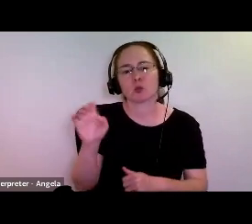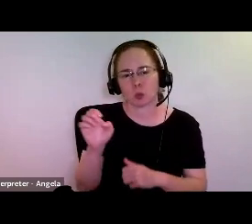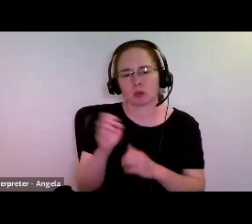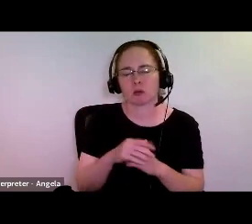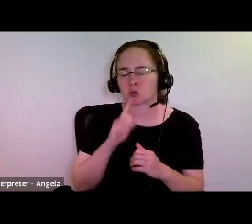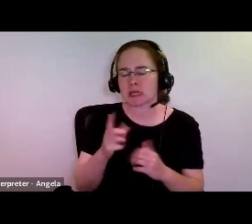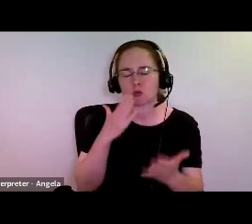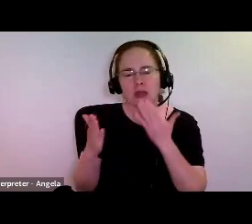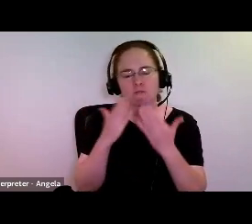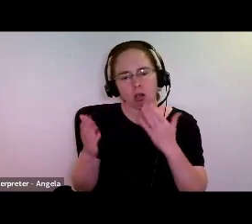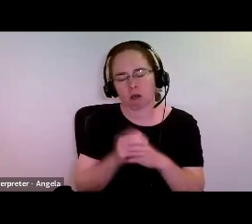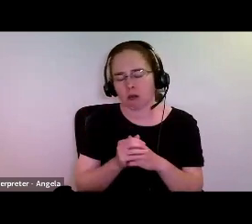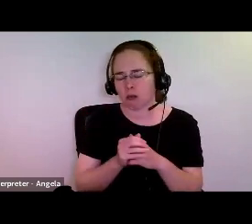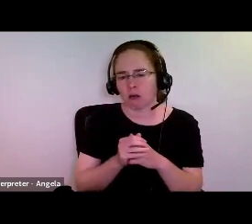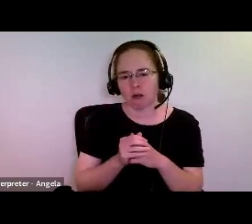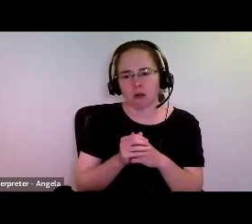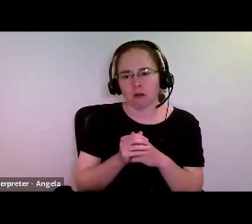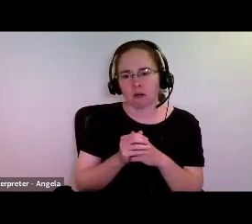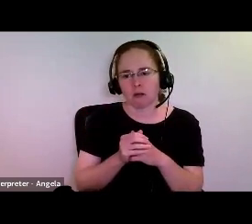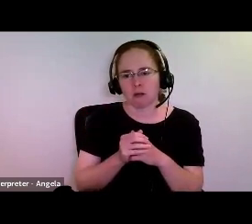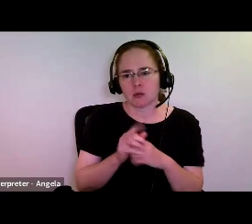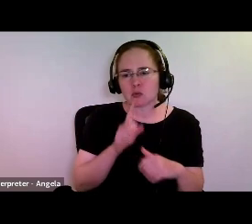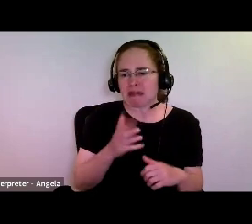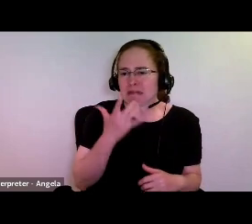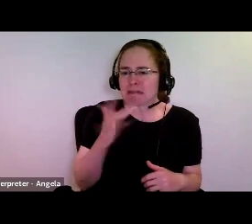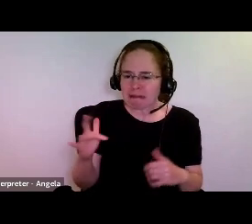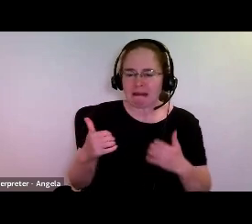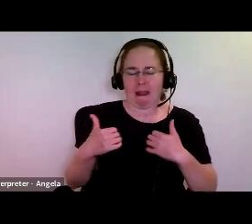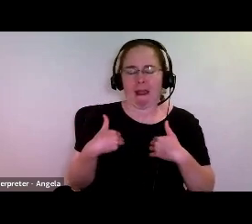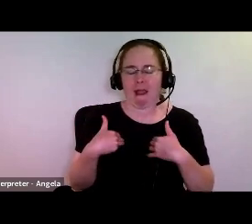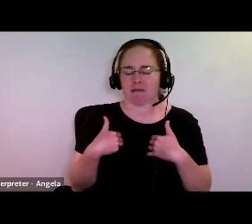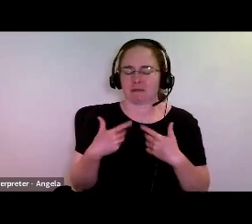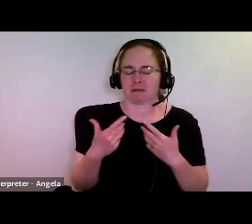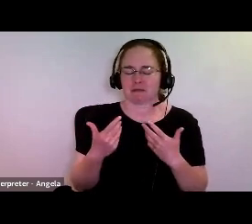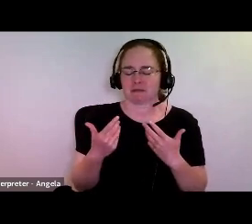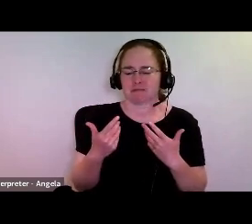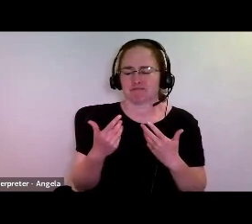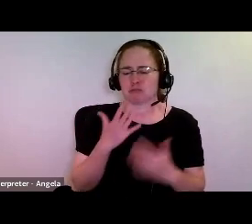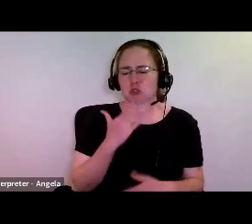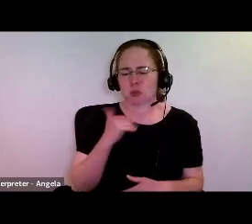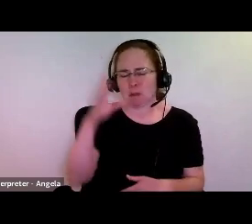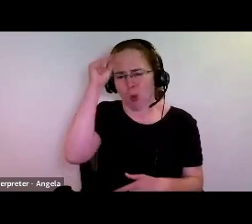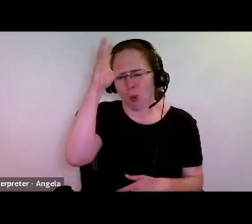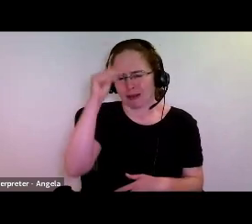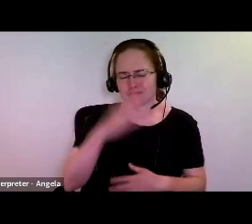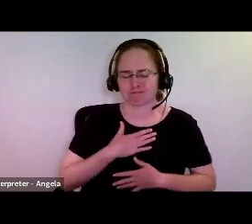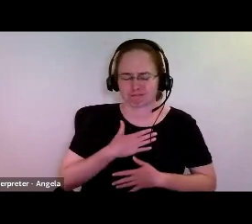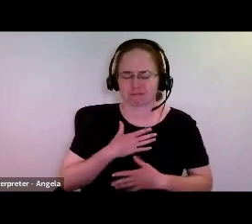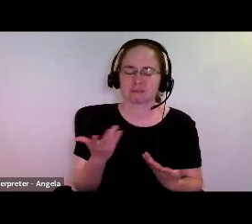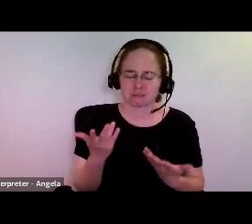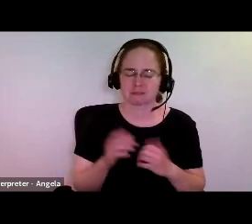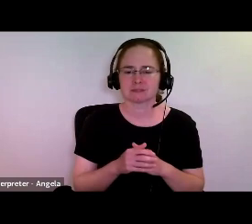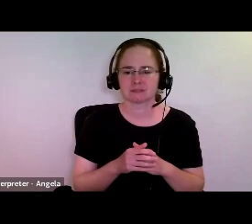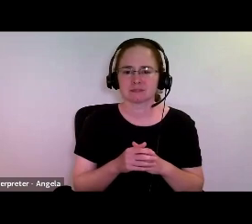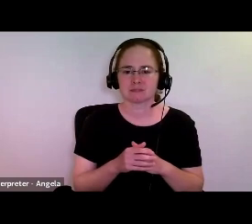so grateful, and we were so lucky to have been blessed with such a sweet boy. With that, we